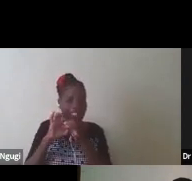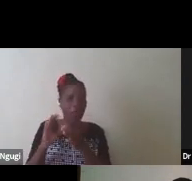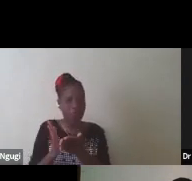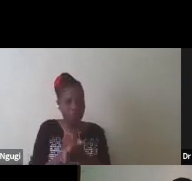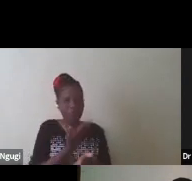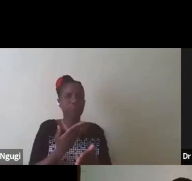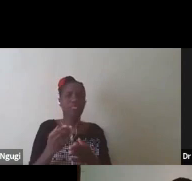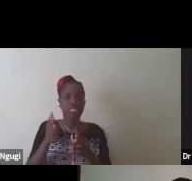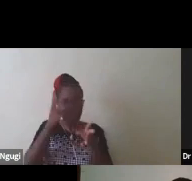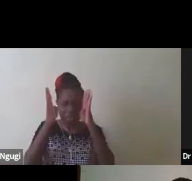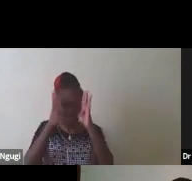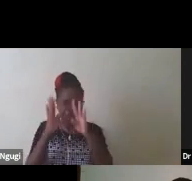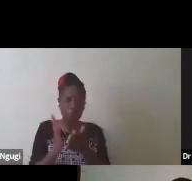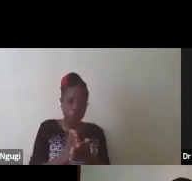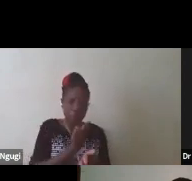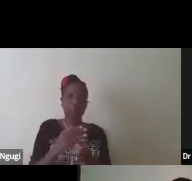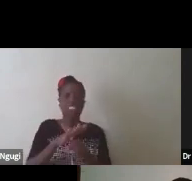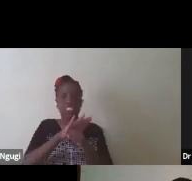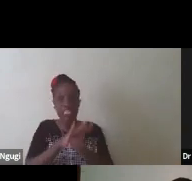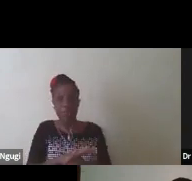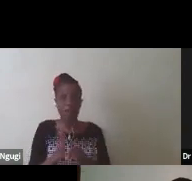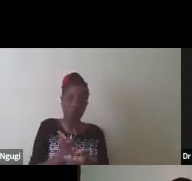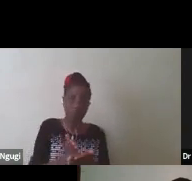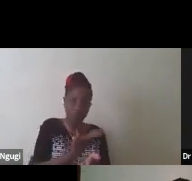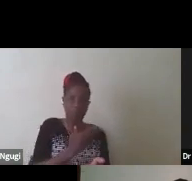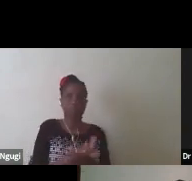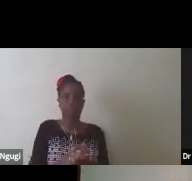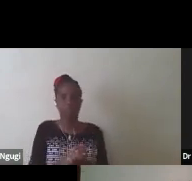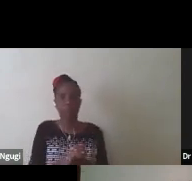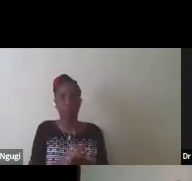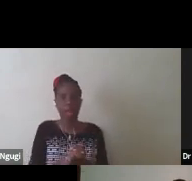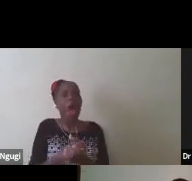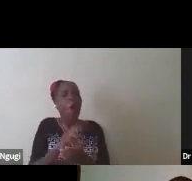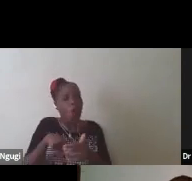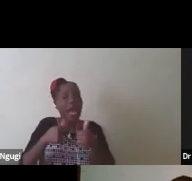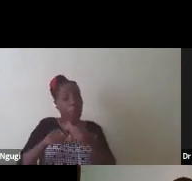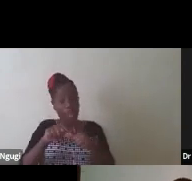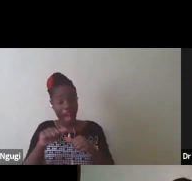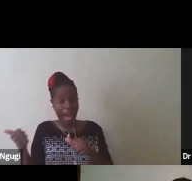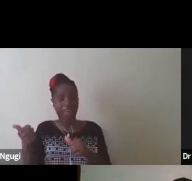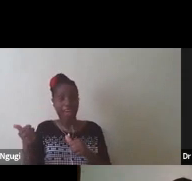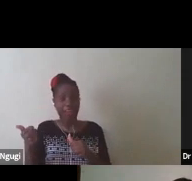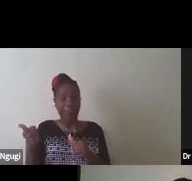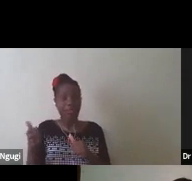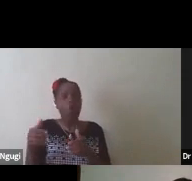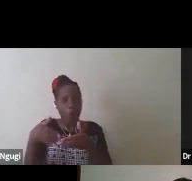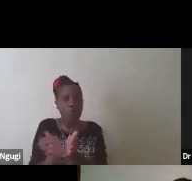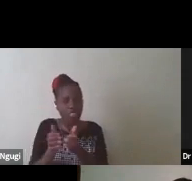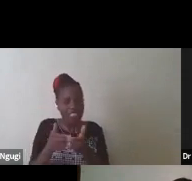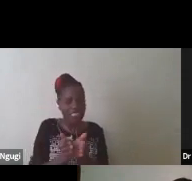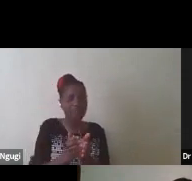the myths, which have been there. What about another aspect of our community, the workplaces, the school? A